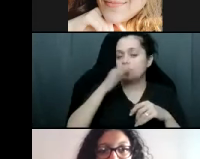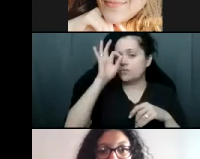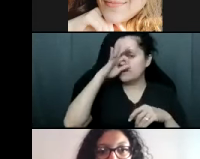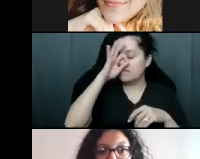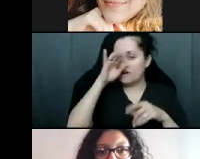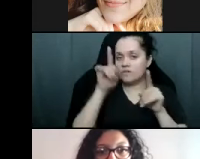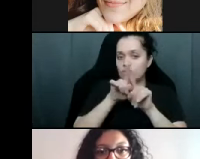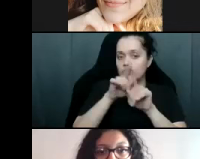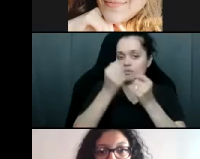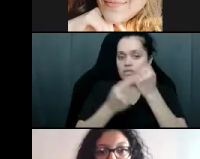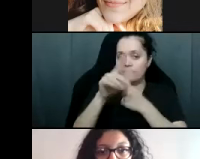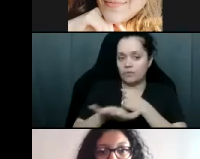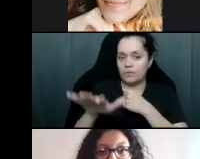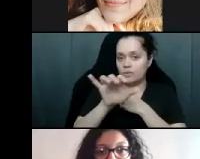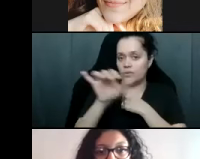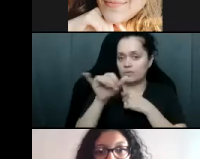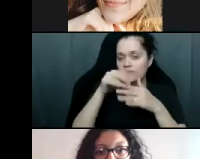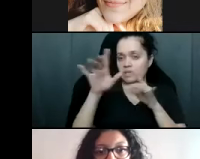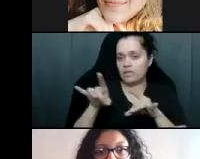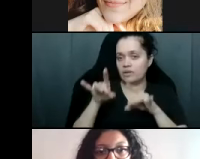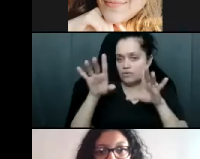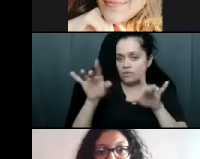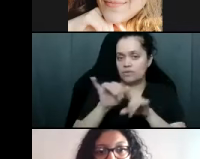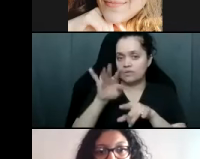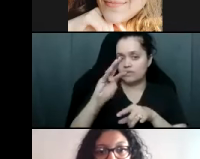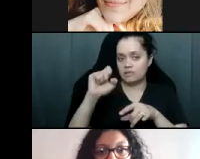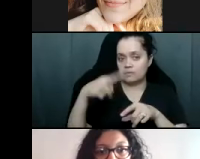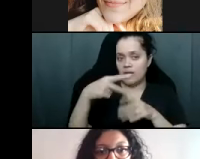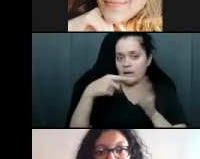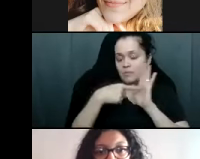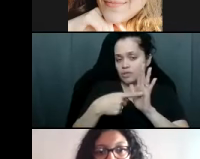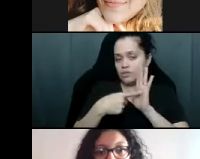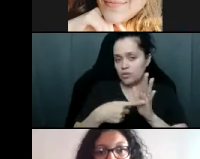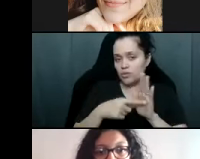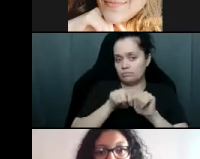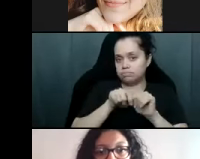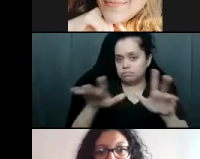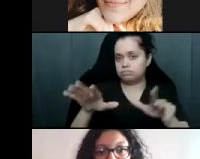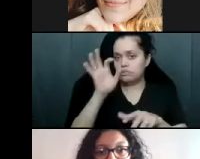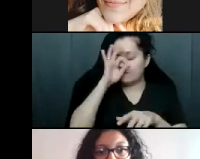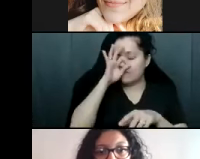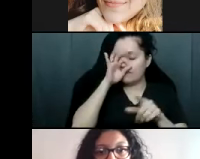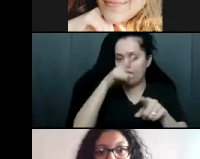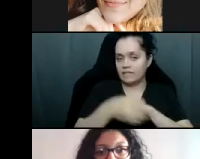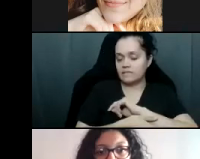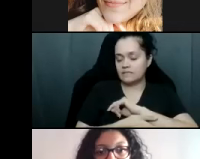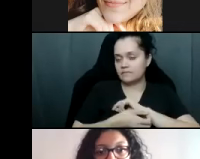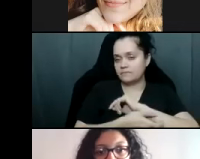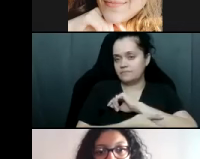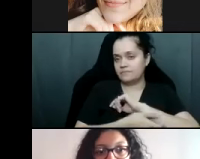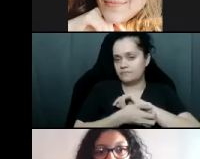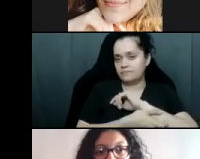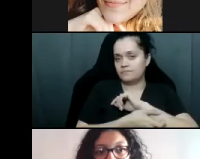almost everywhere in Australia. There's a map showing distribution of fox in Australia.